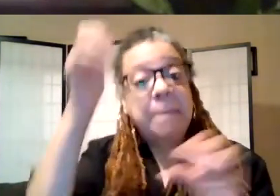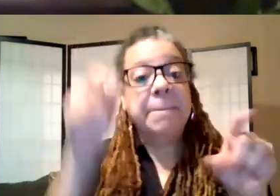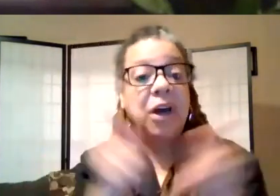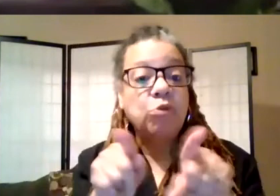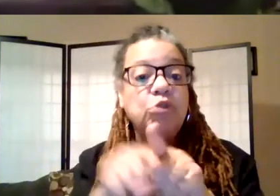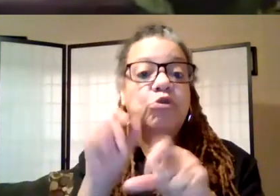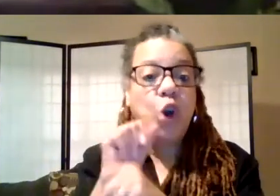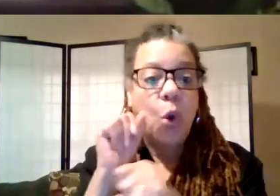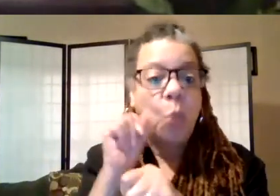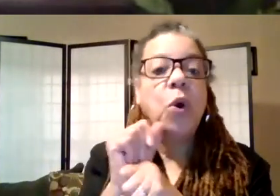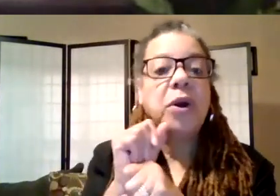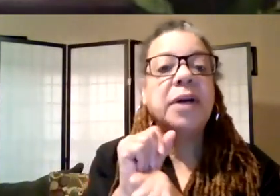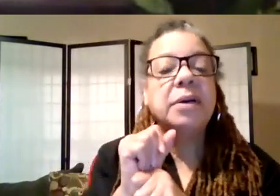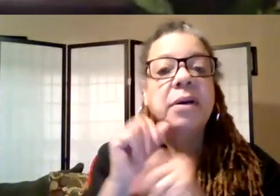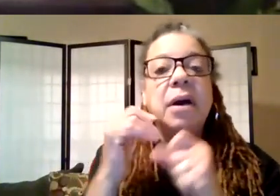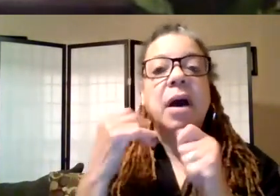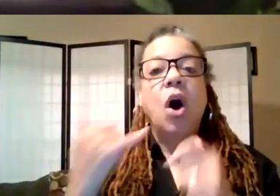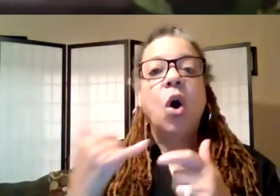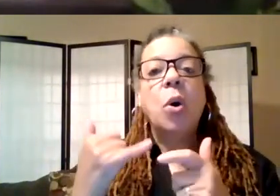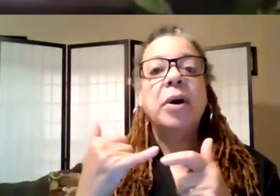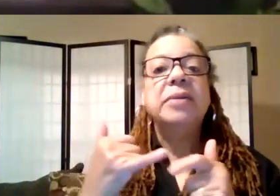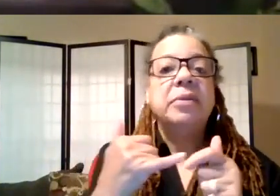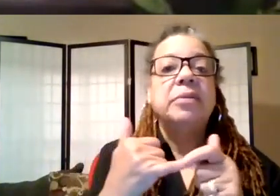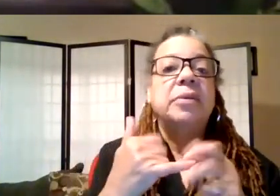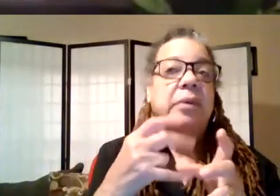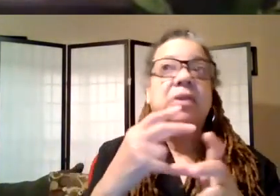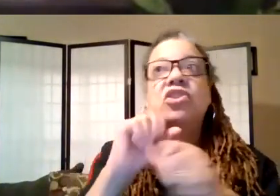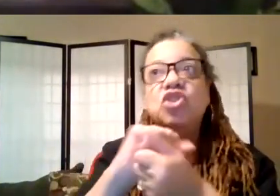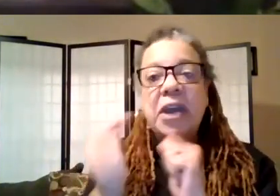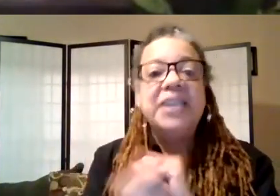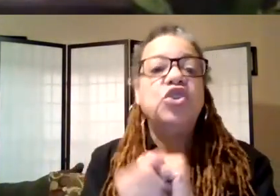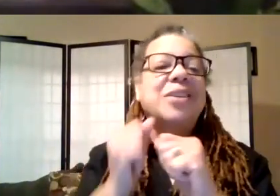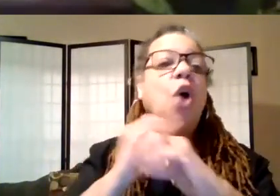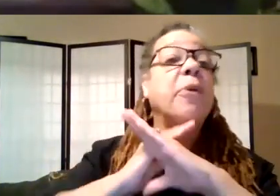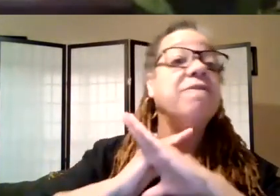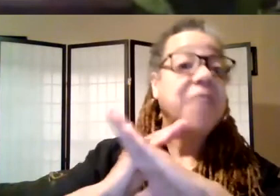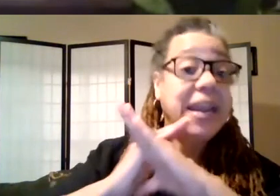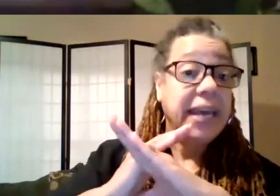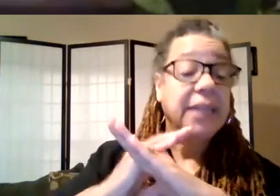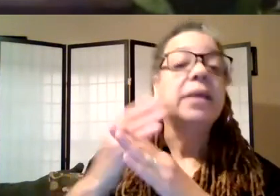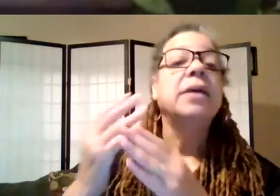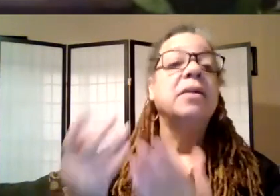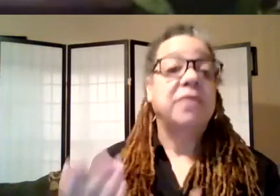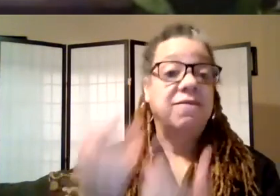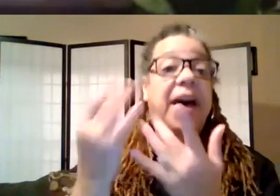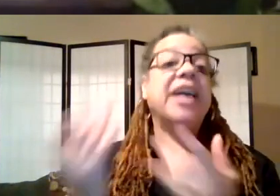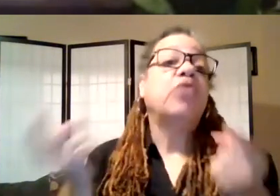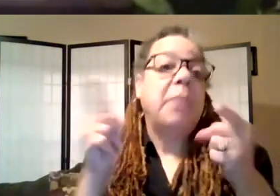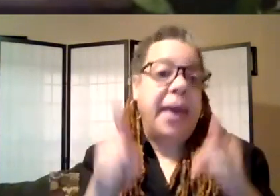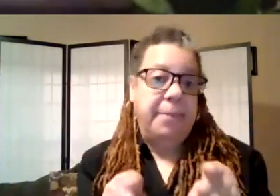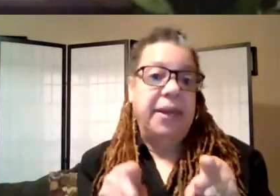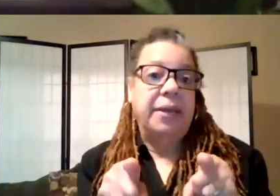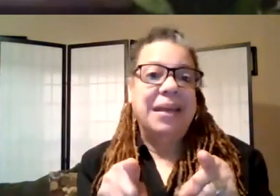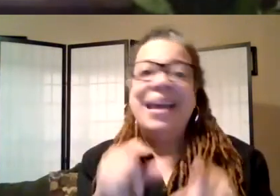on some infrastructure issues by hardening the landscape, preventing those wildfires. It is not